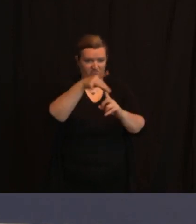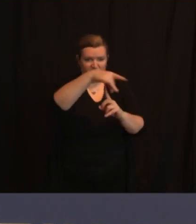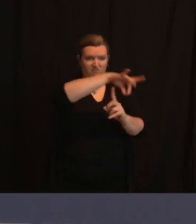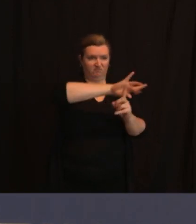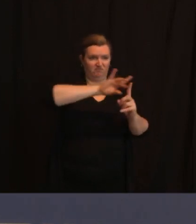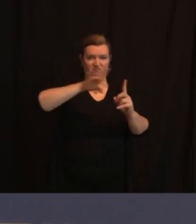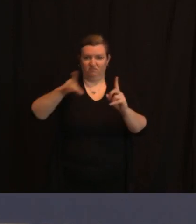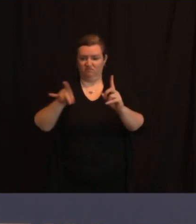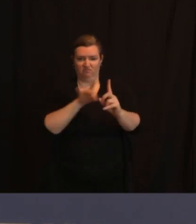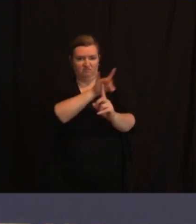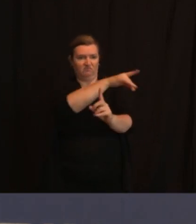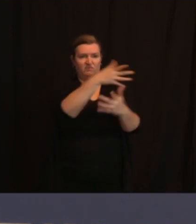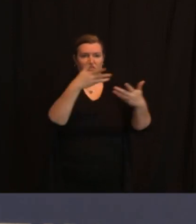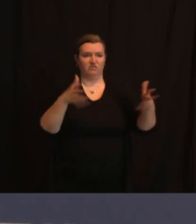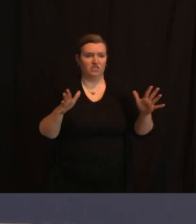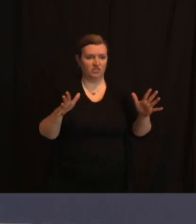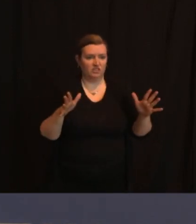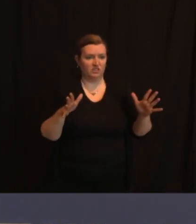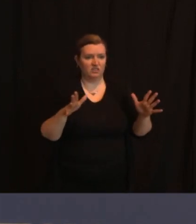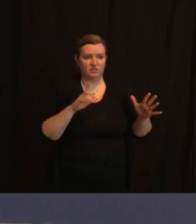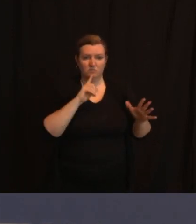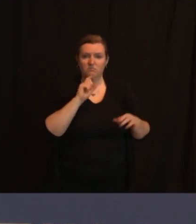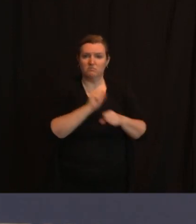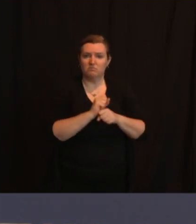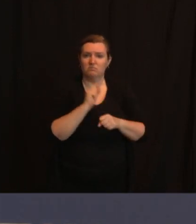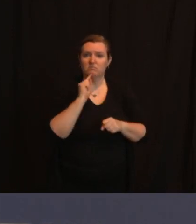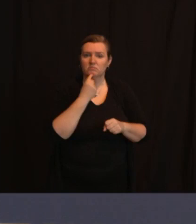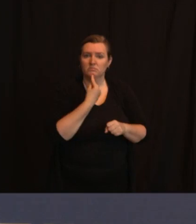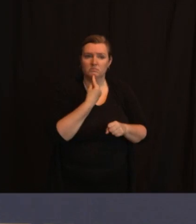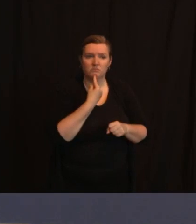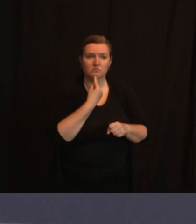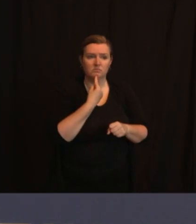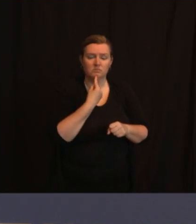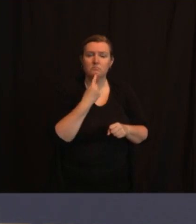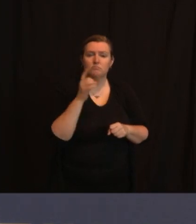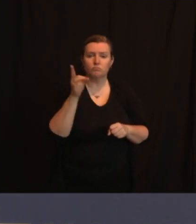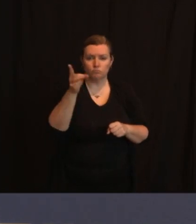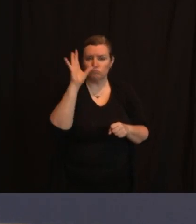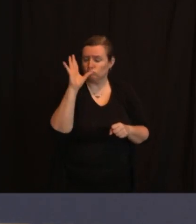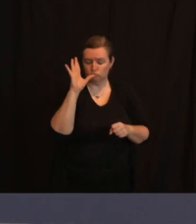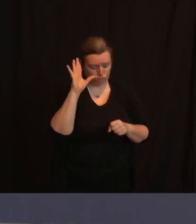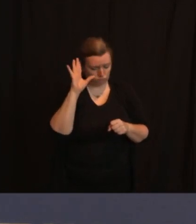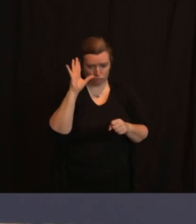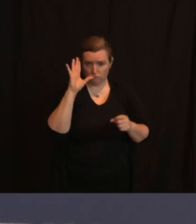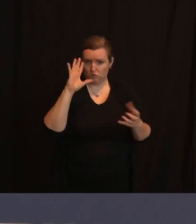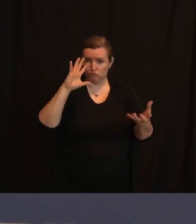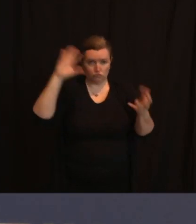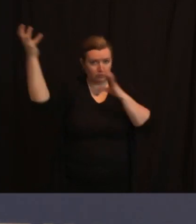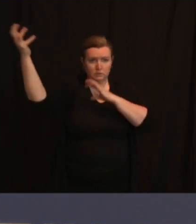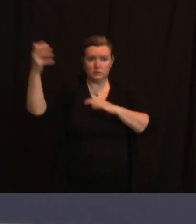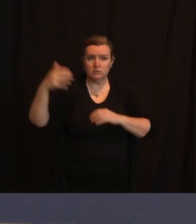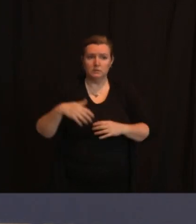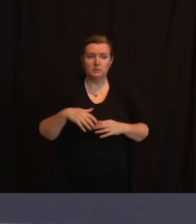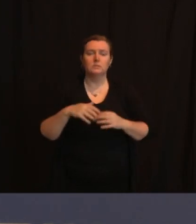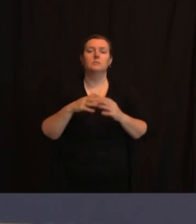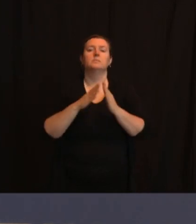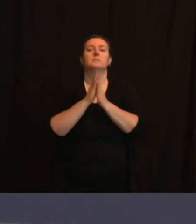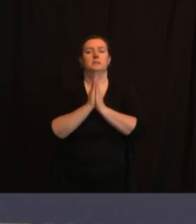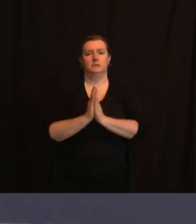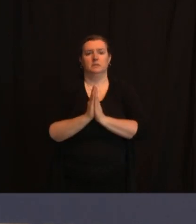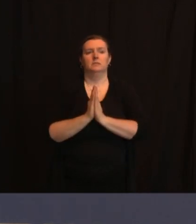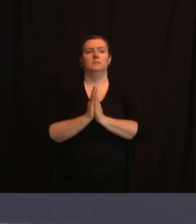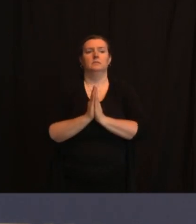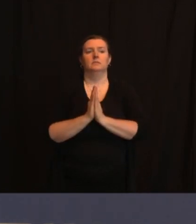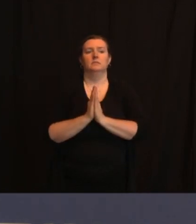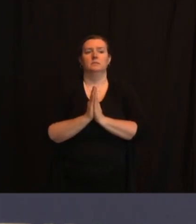a lot more prevalent and virulent than we had expected, but at that point, it was